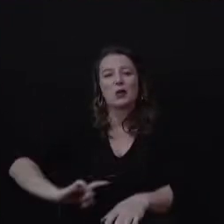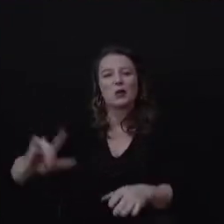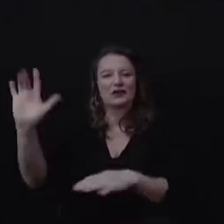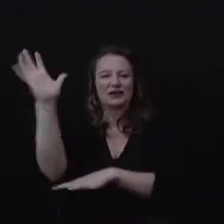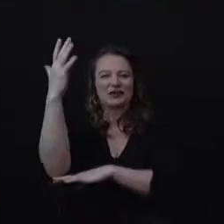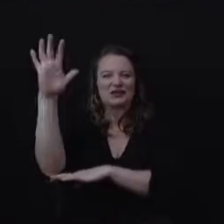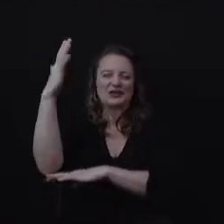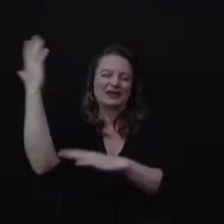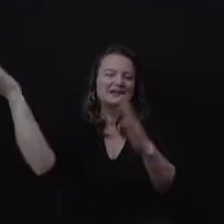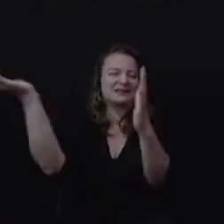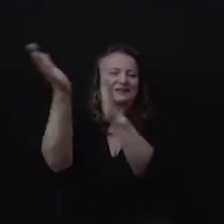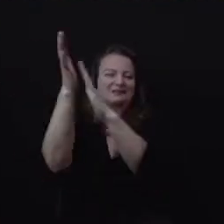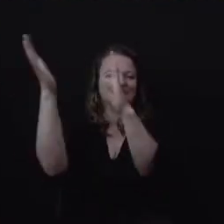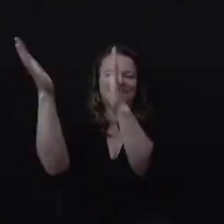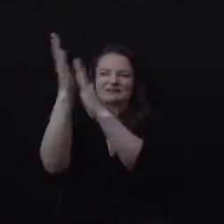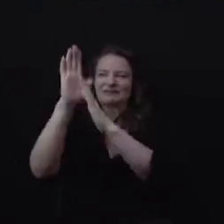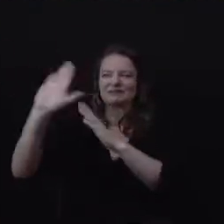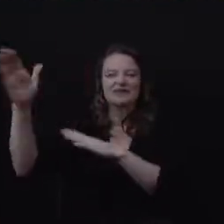hands.